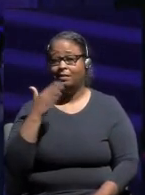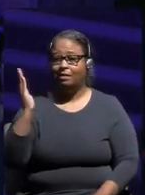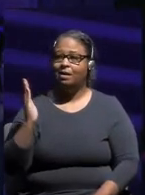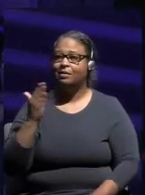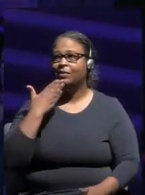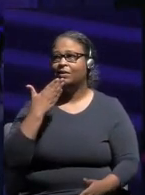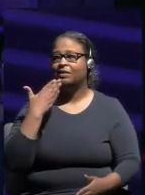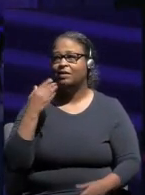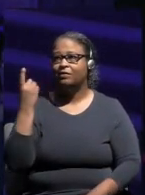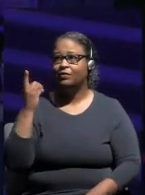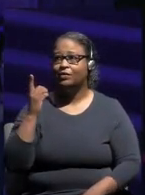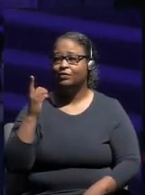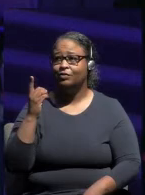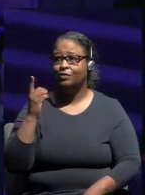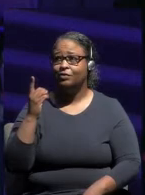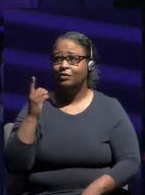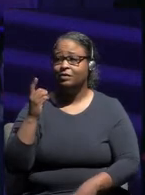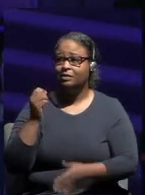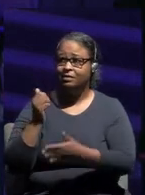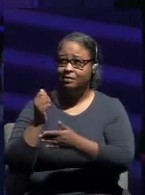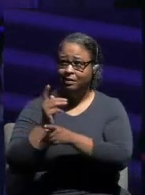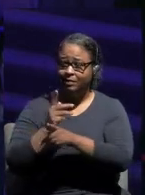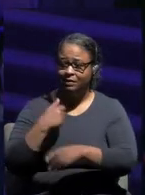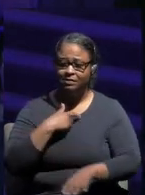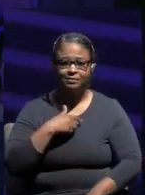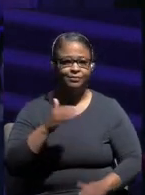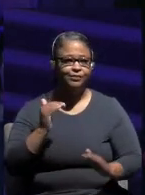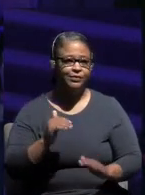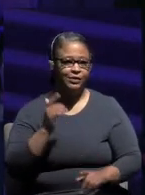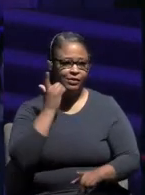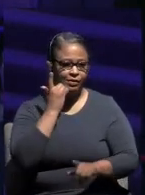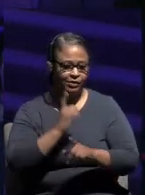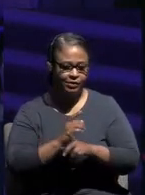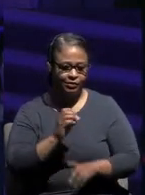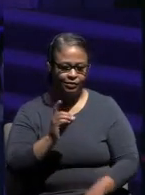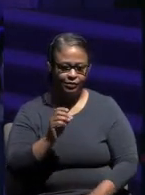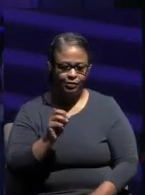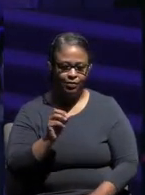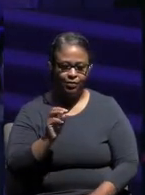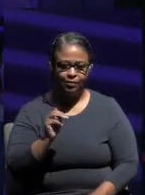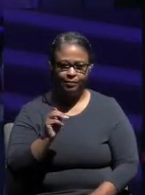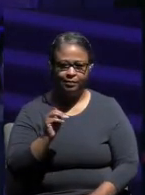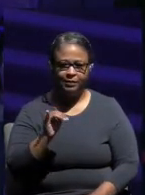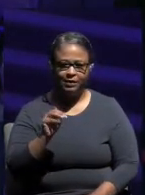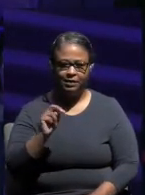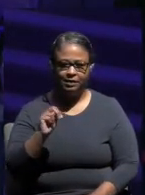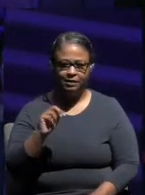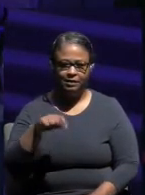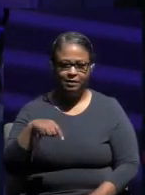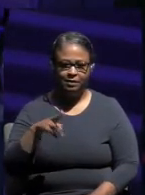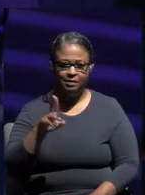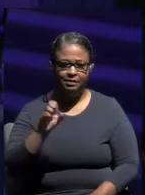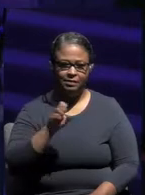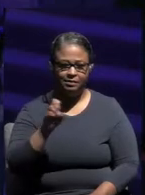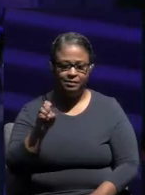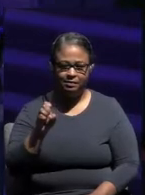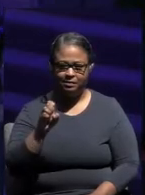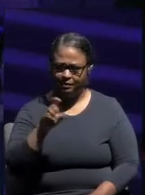walk with her. Amen. Sister Denora Dominguez is thanking the Lord. She gave a sacrificial